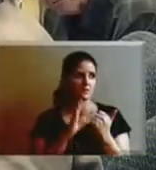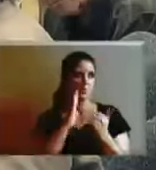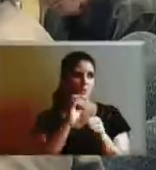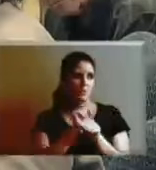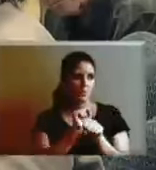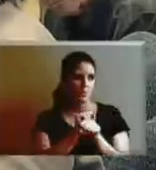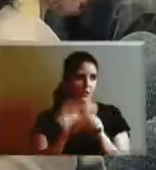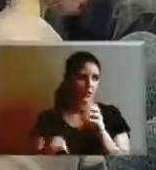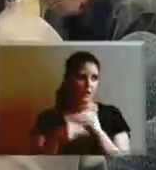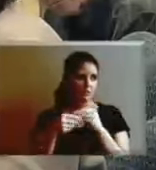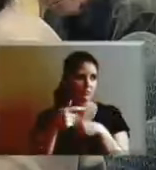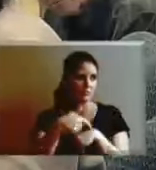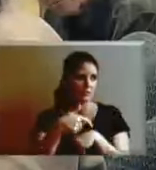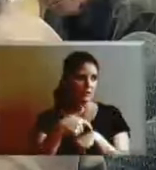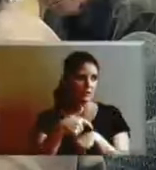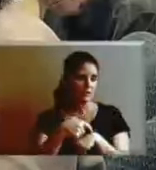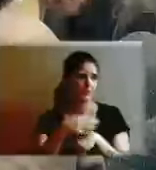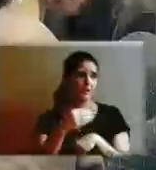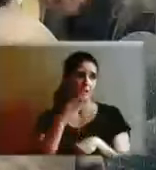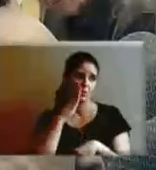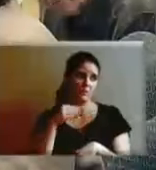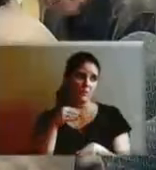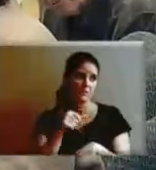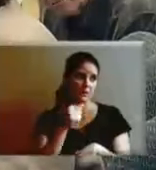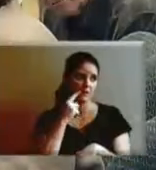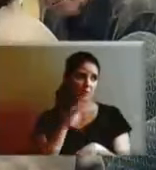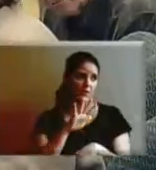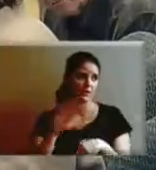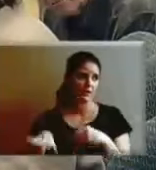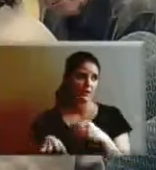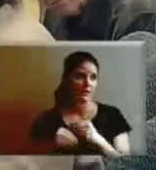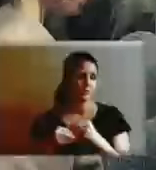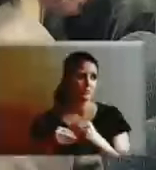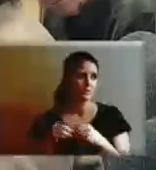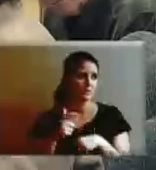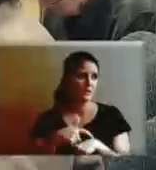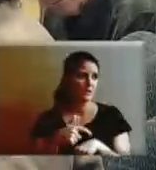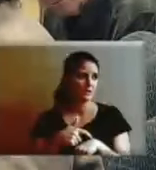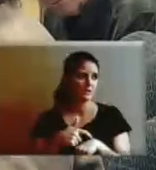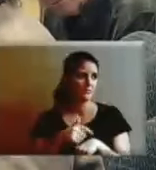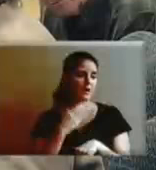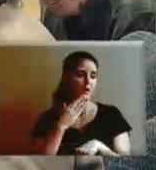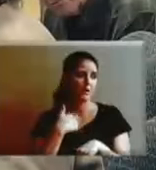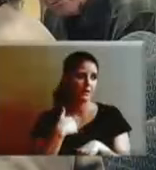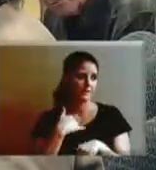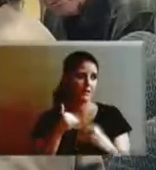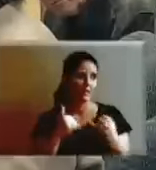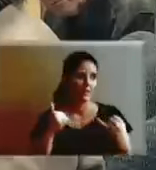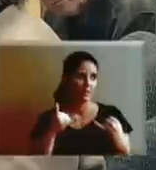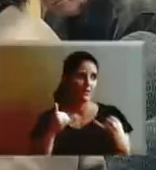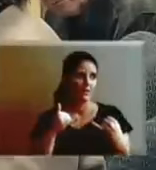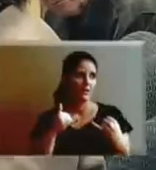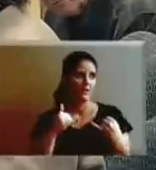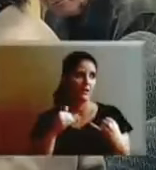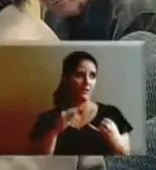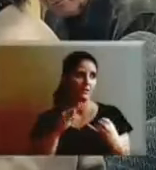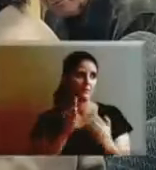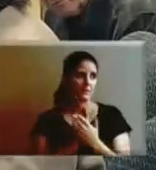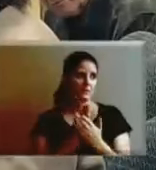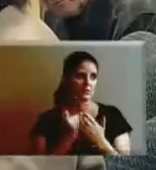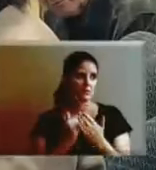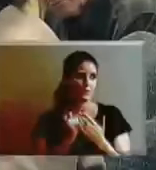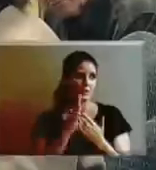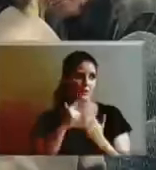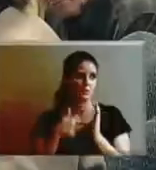time, and they will be paid for that extended time. So I will have a line item budget that will show that as